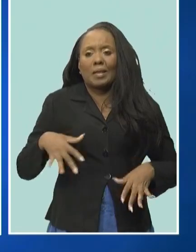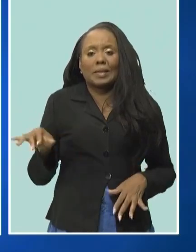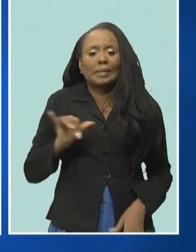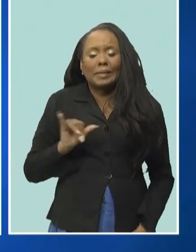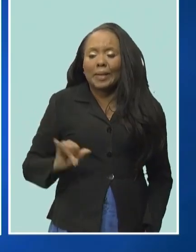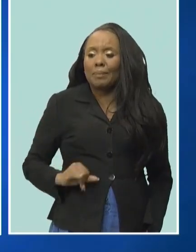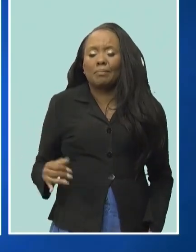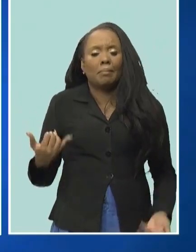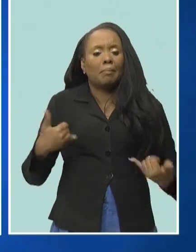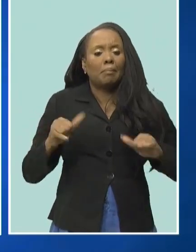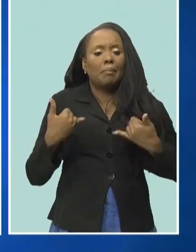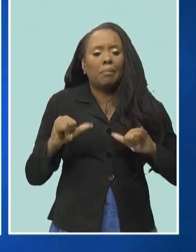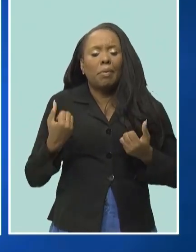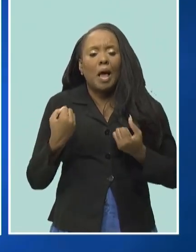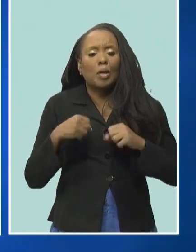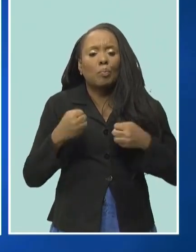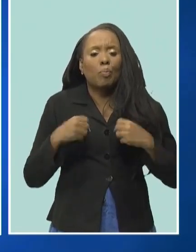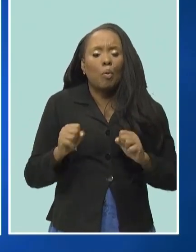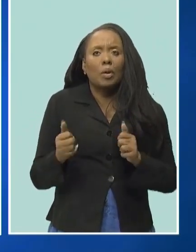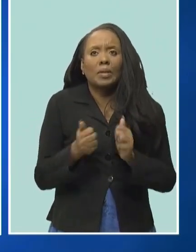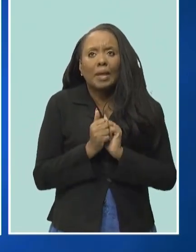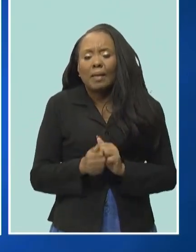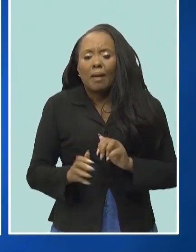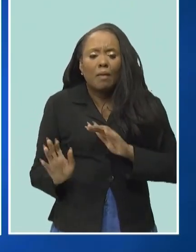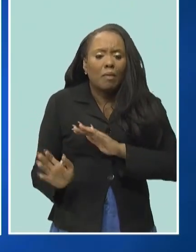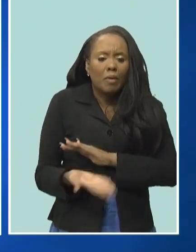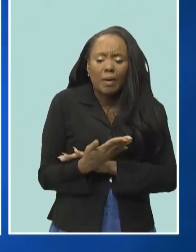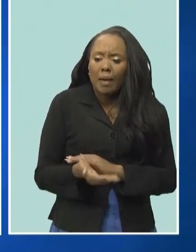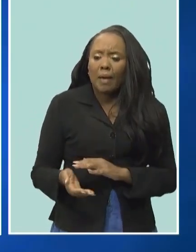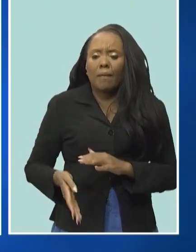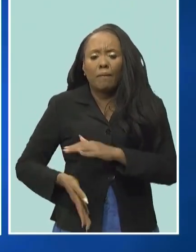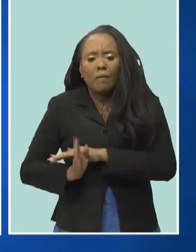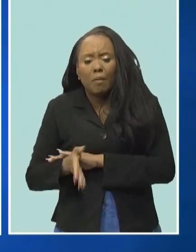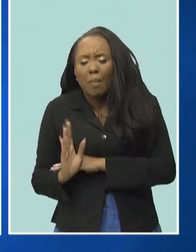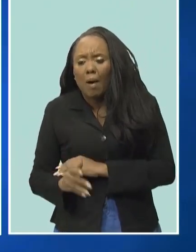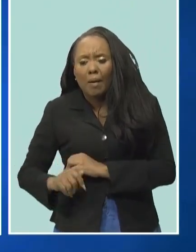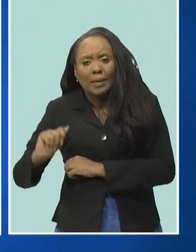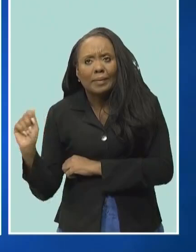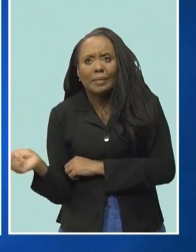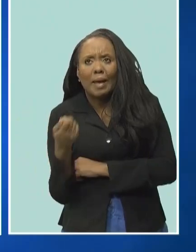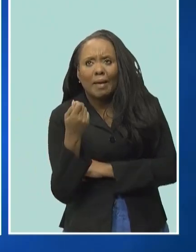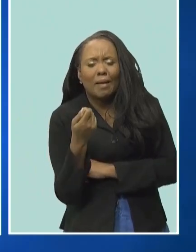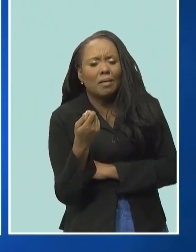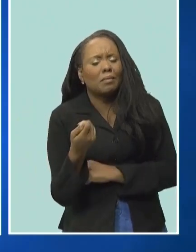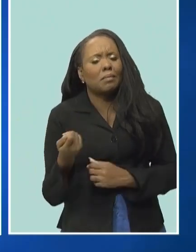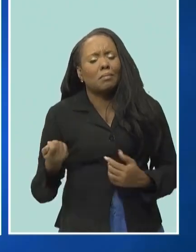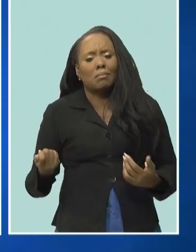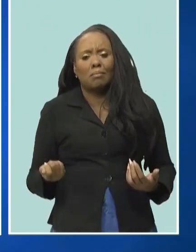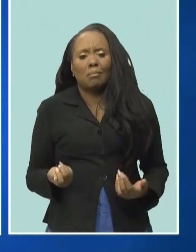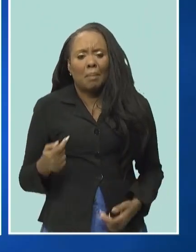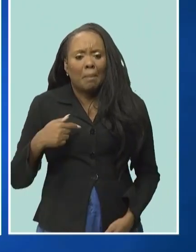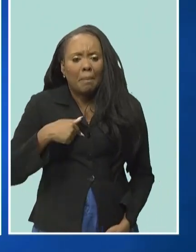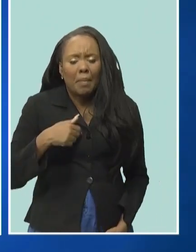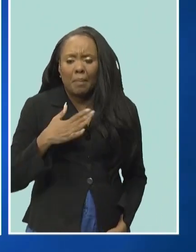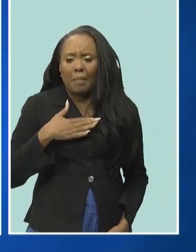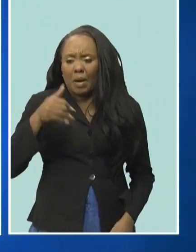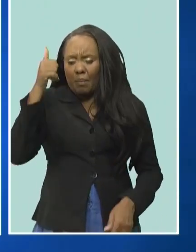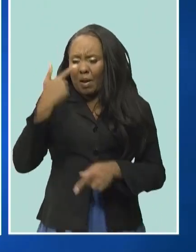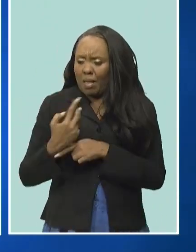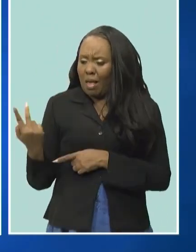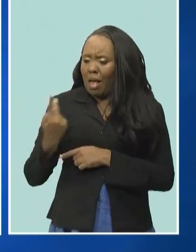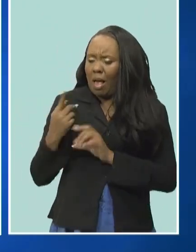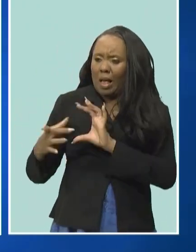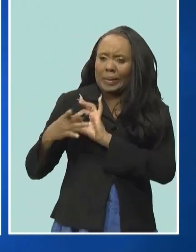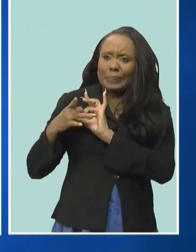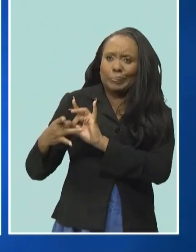playing sports together in all sports, cricket, football, tennis, whenever we do. So like, it was a real tragic to know